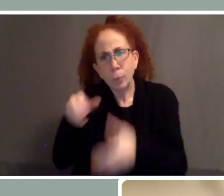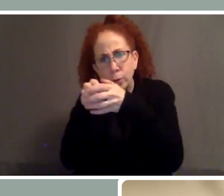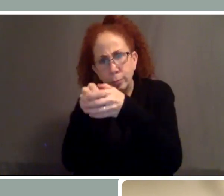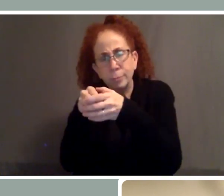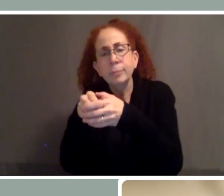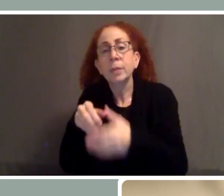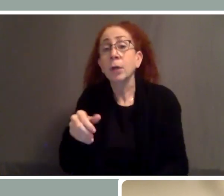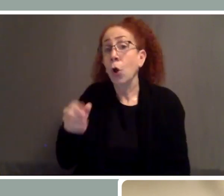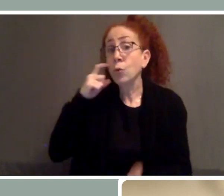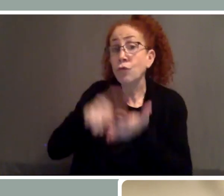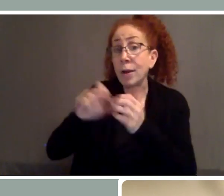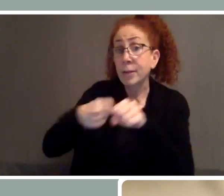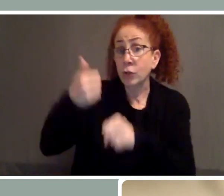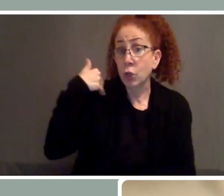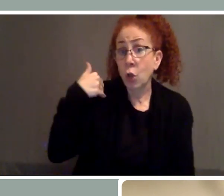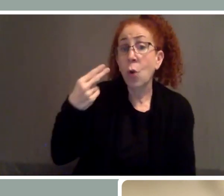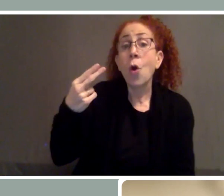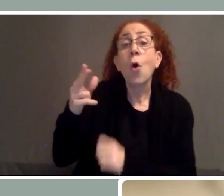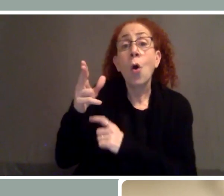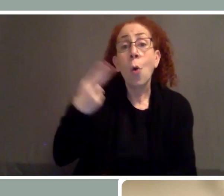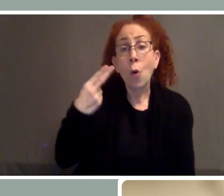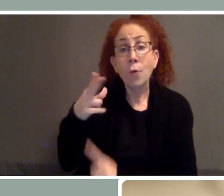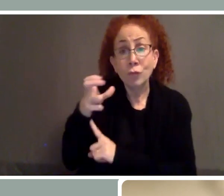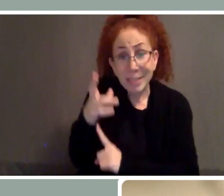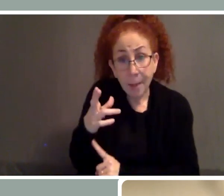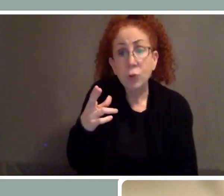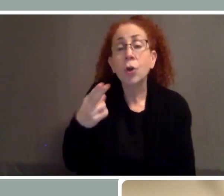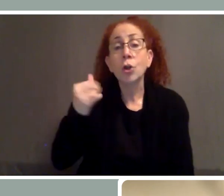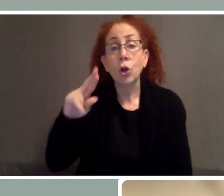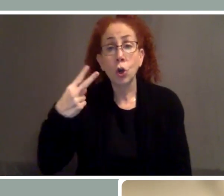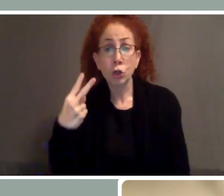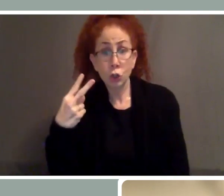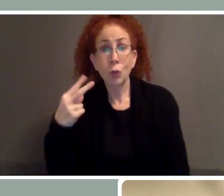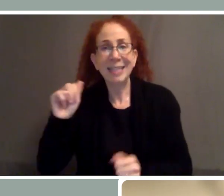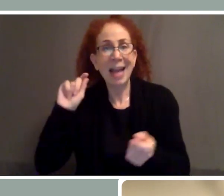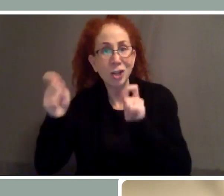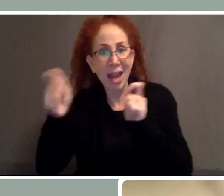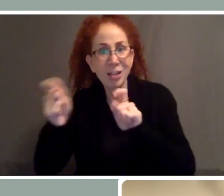that hormone receptor and HER2 status could change, but now we have so many other things that we need to be